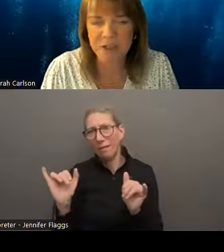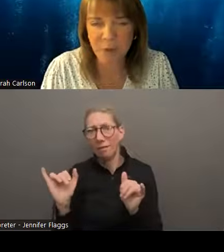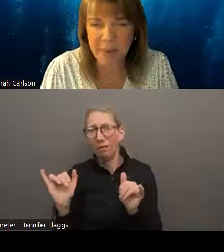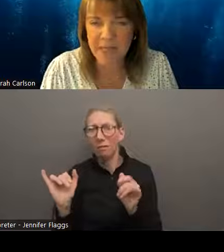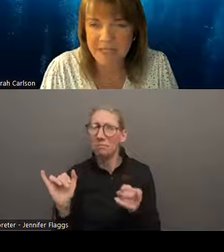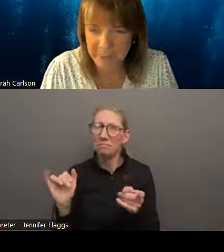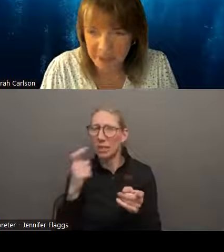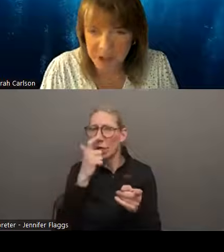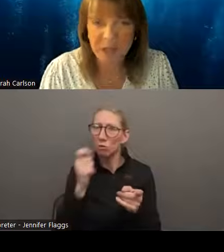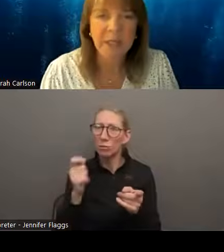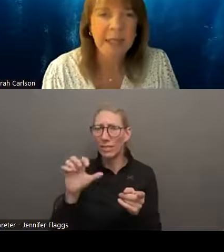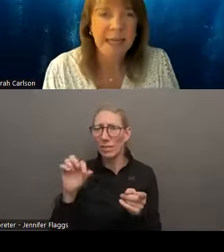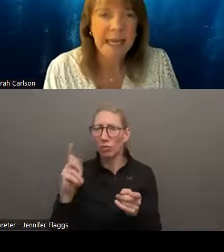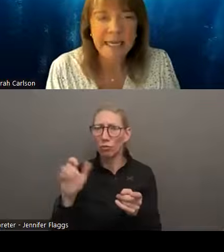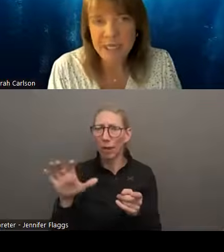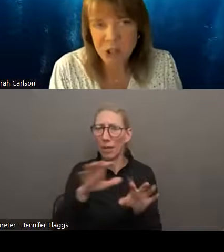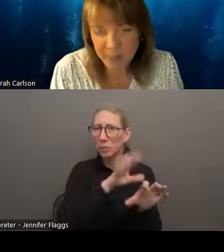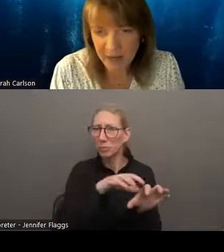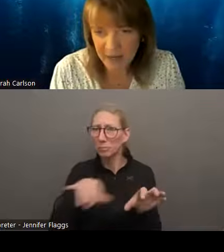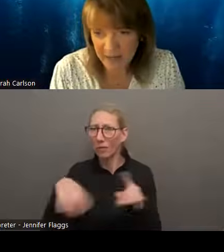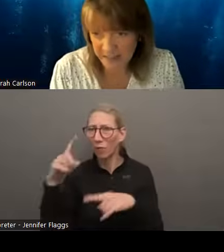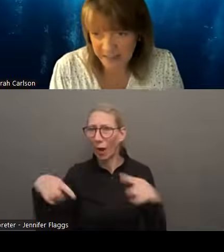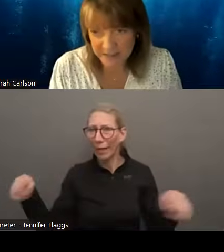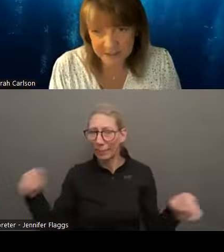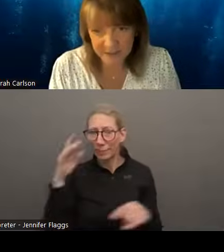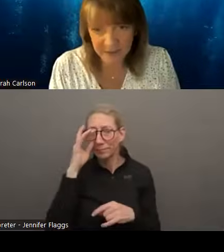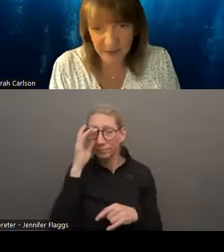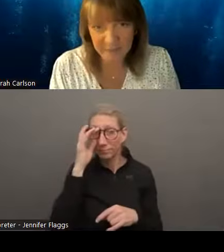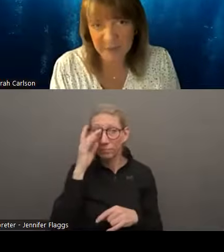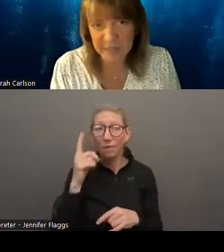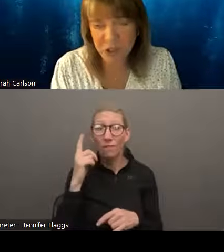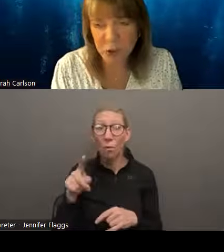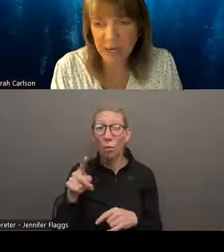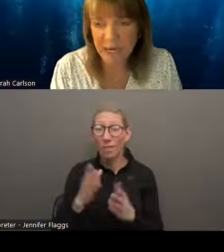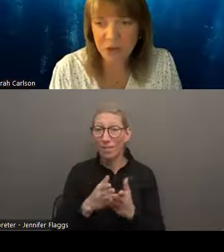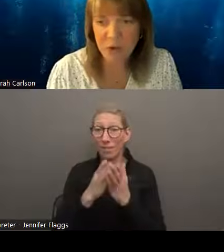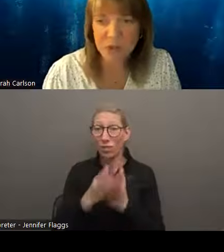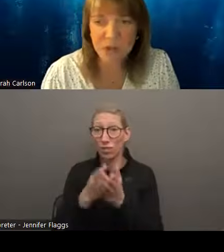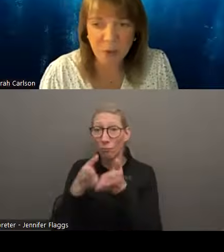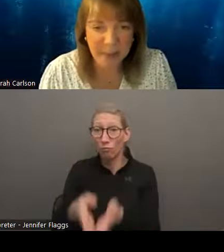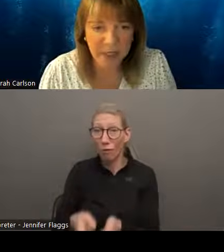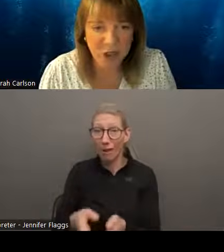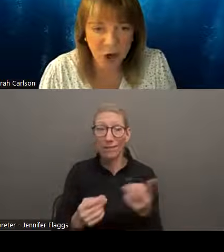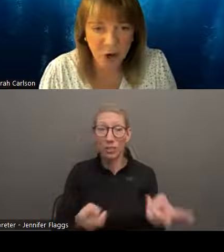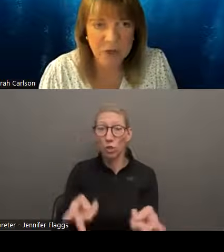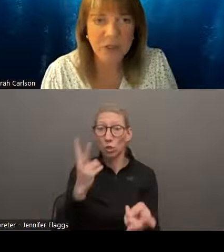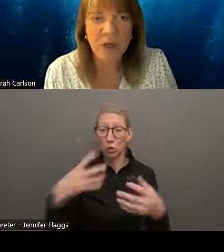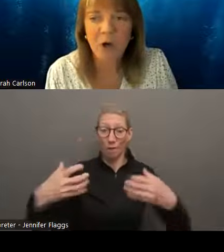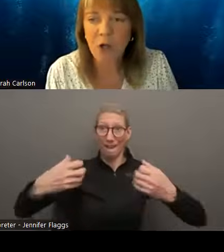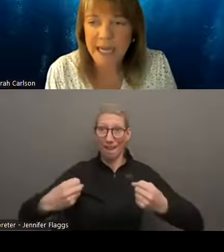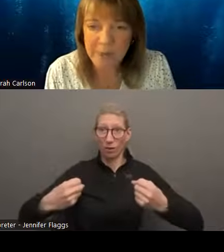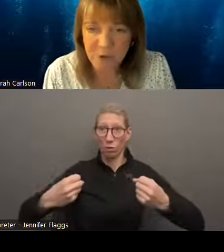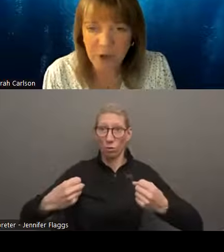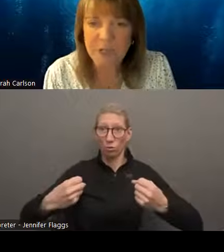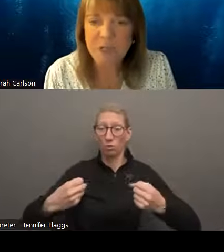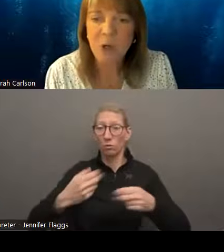interesting ceramic assemblage. And in shipwreck contexts, these two-handled ceramic jars